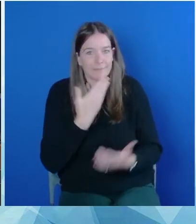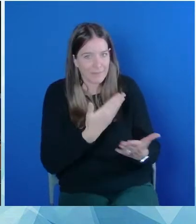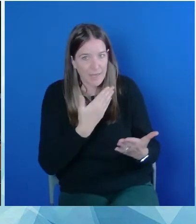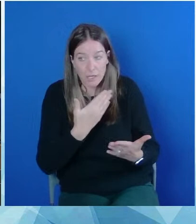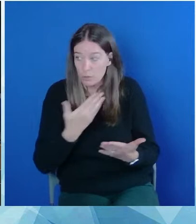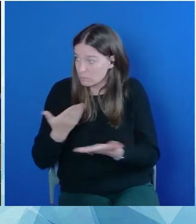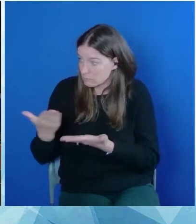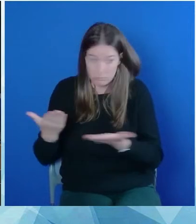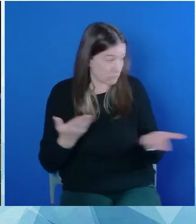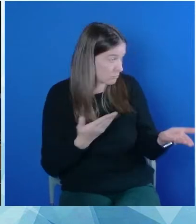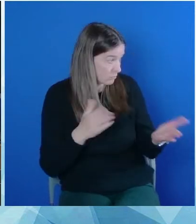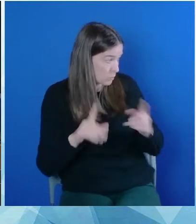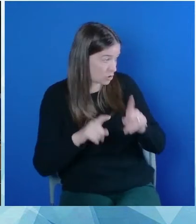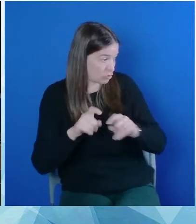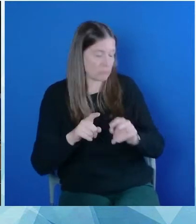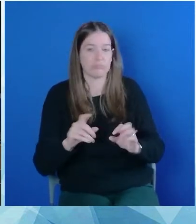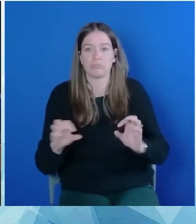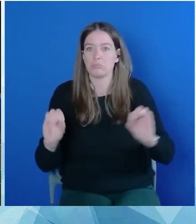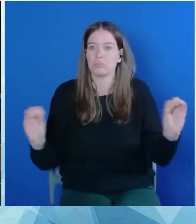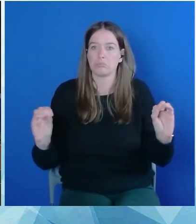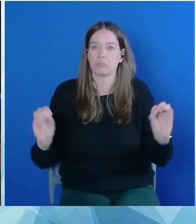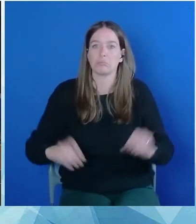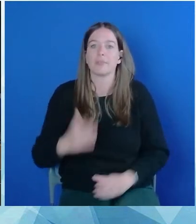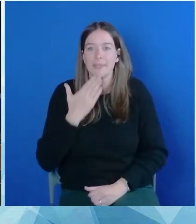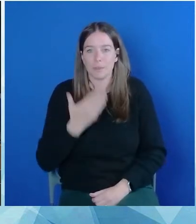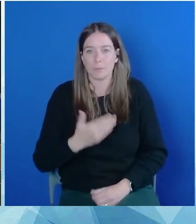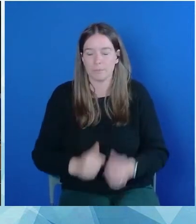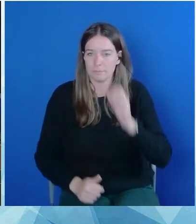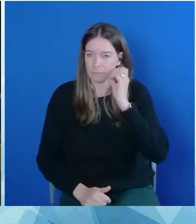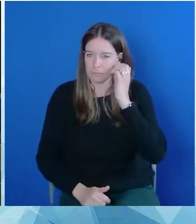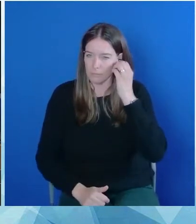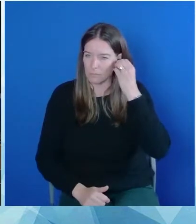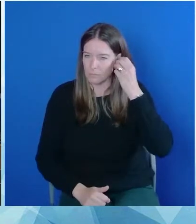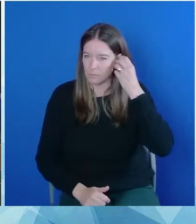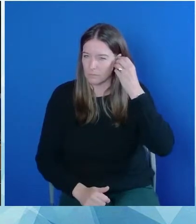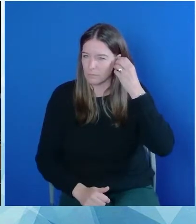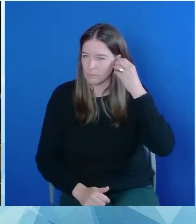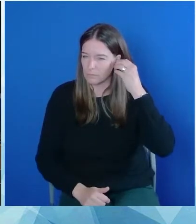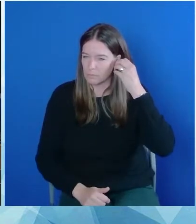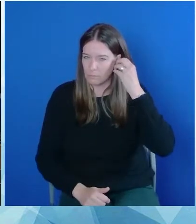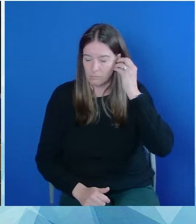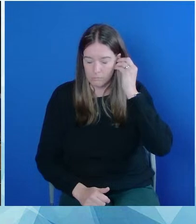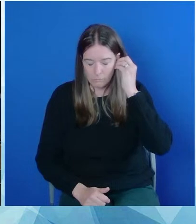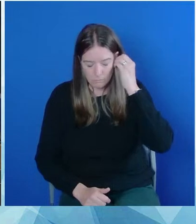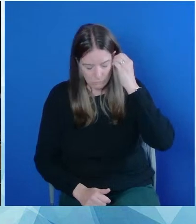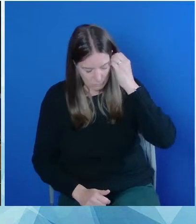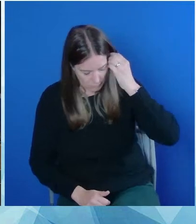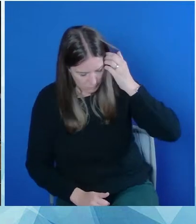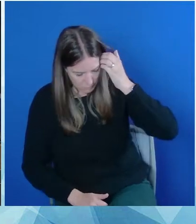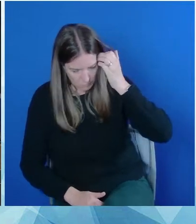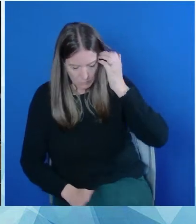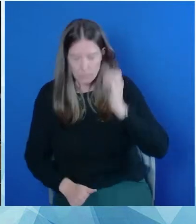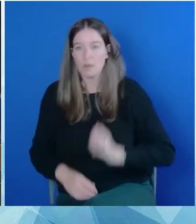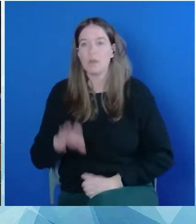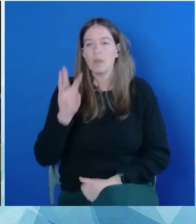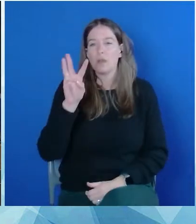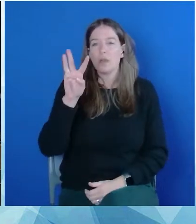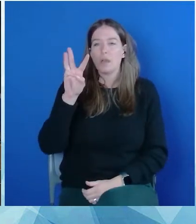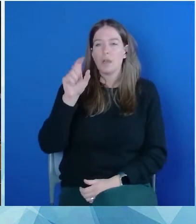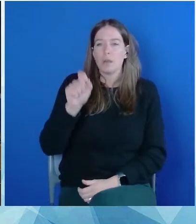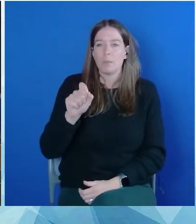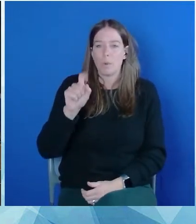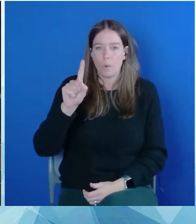Thank you. Thank you. Moving on to item 6.16, intent not to offer fiscal